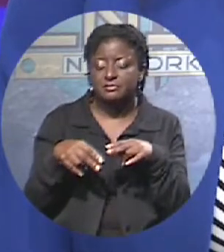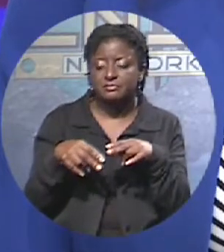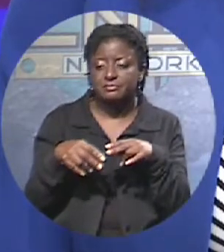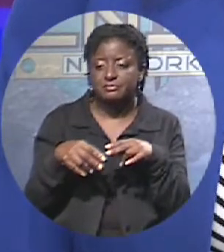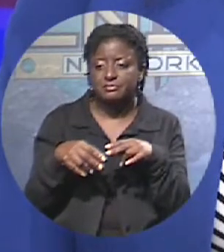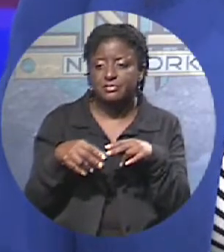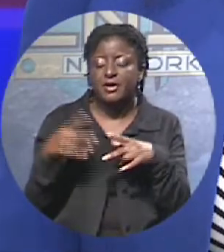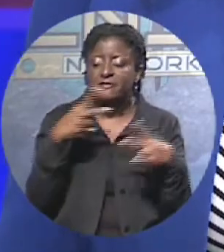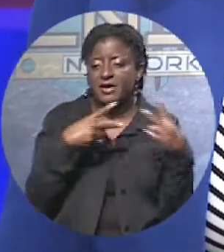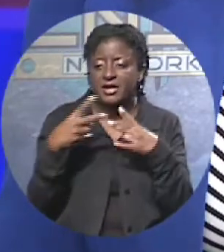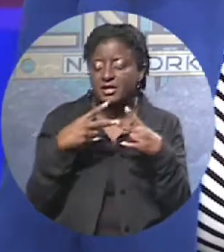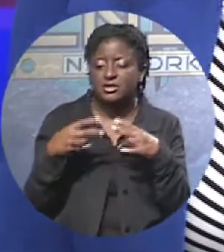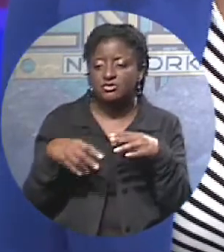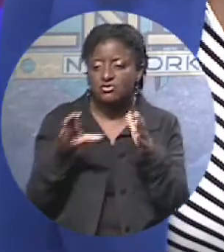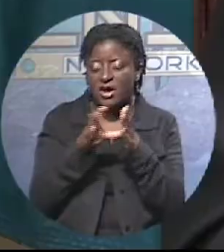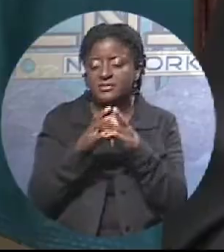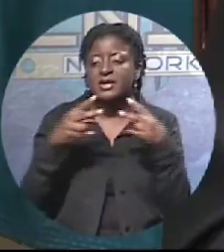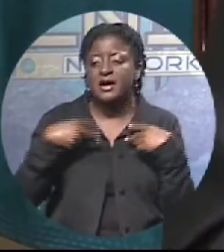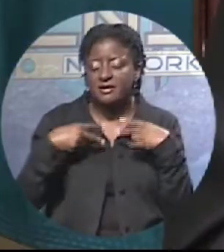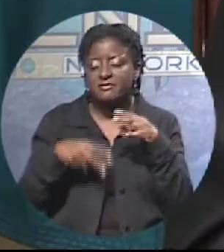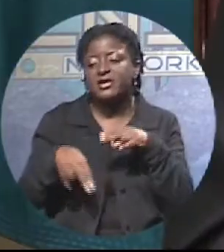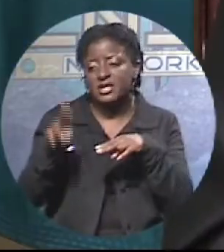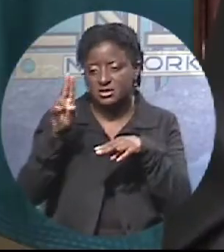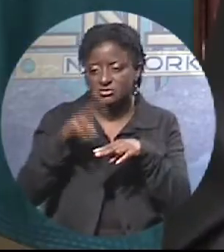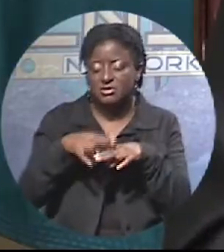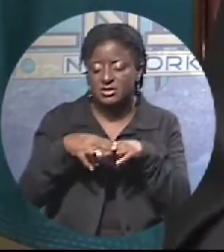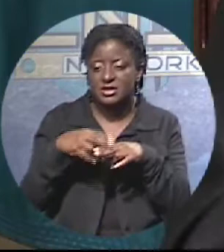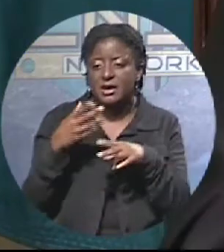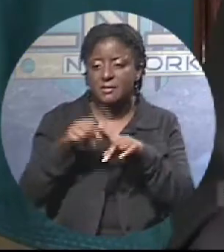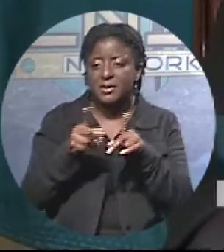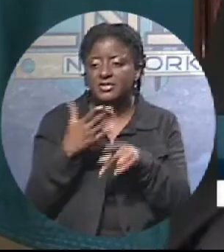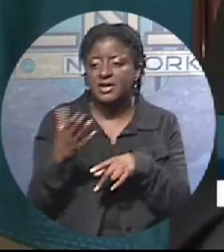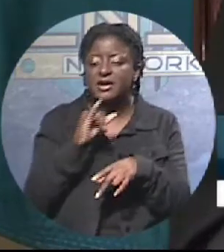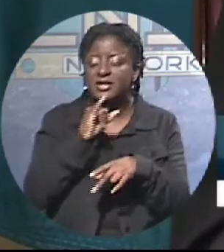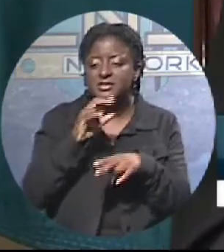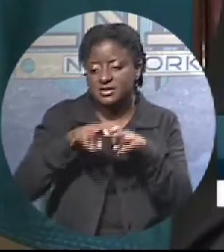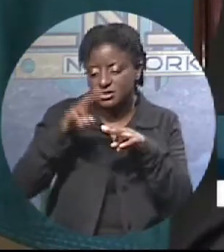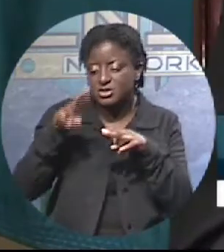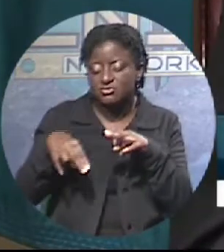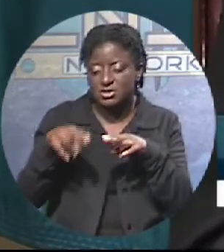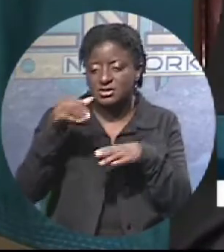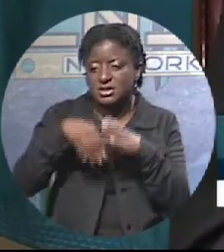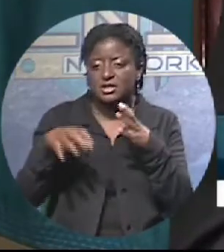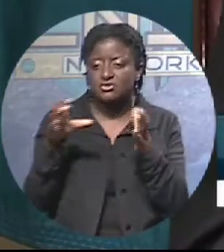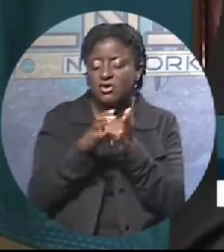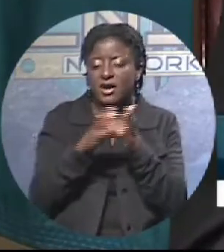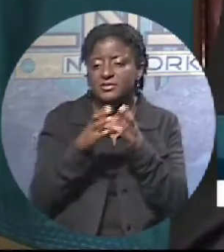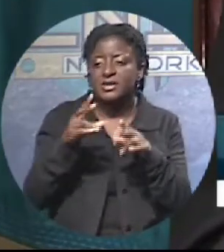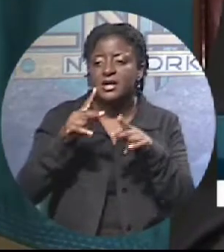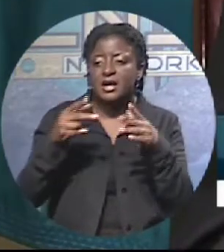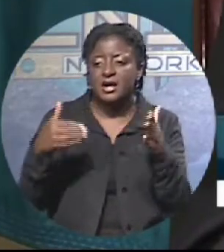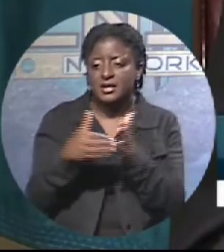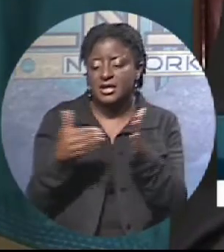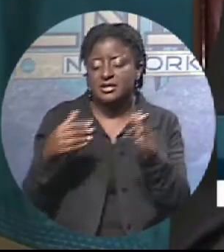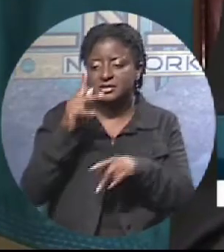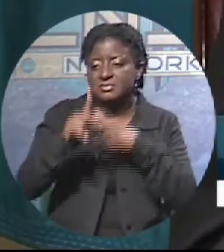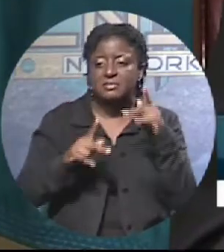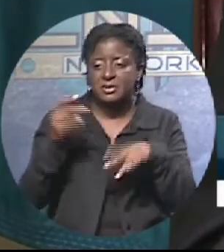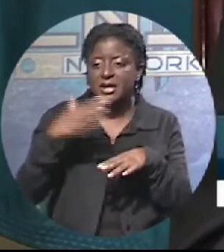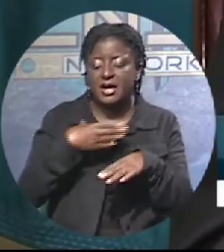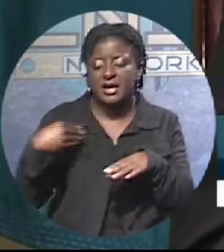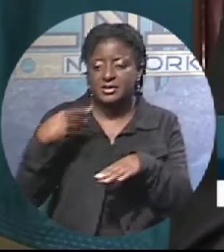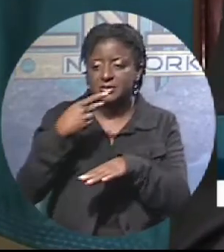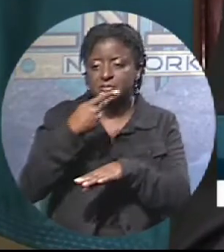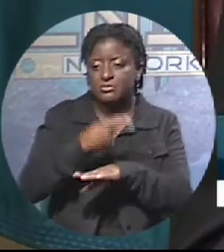against people and property. We found the introduction of the Urban Renewal 2.0 program as having been